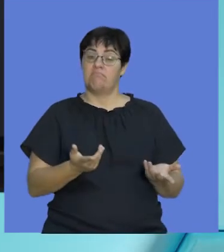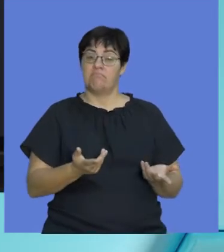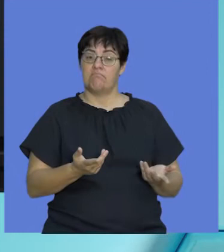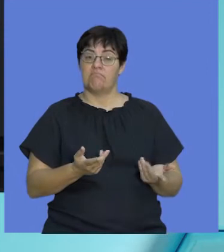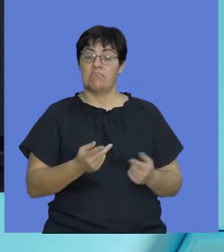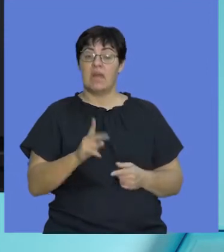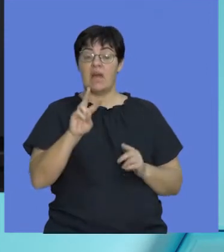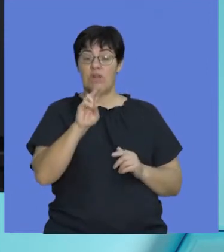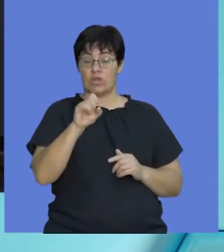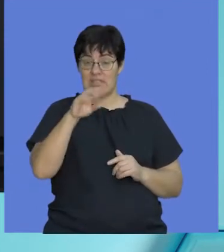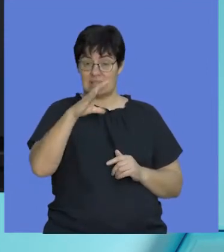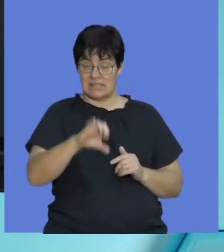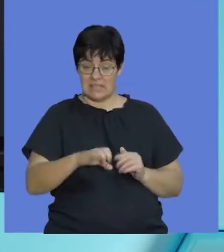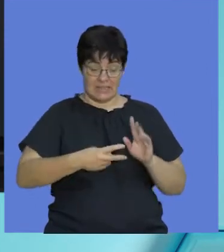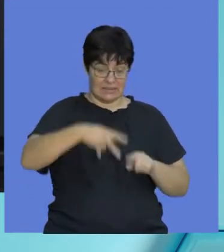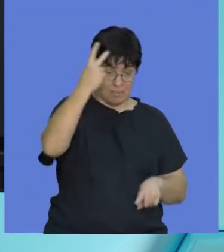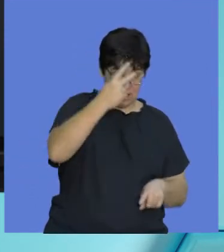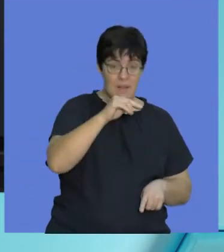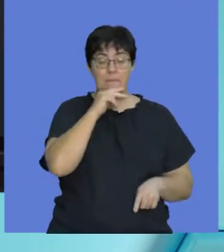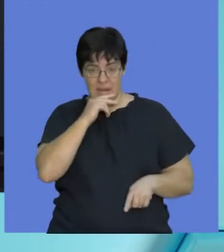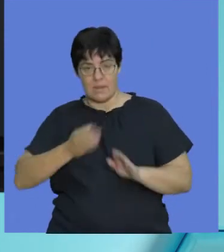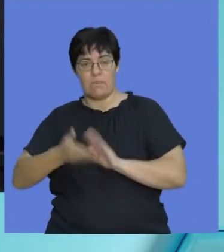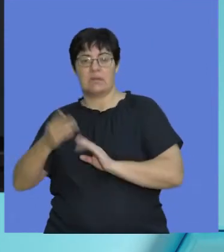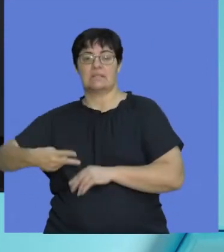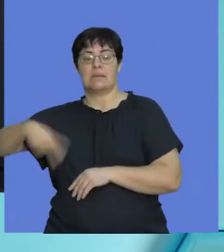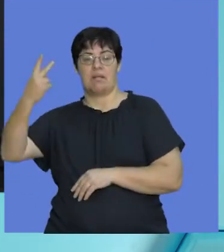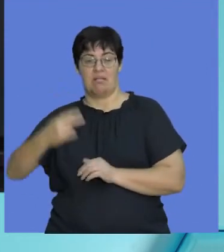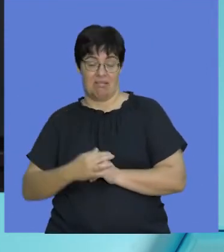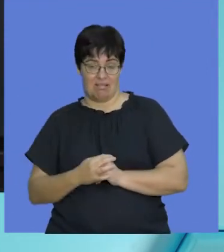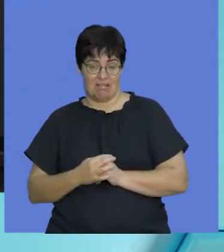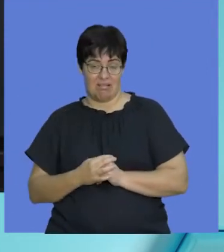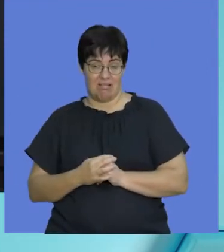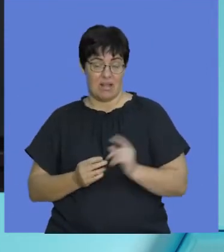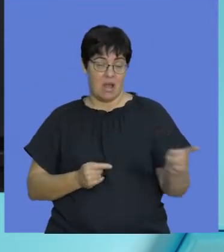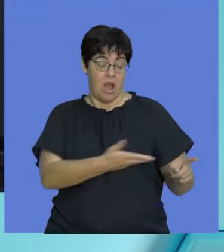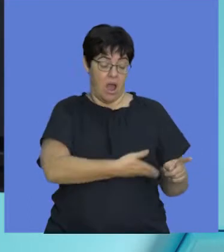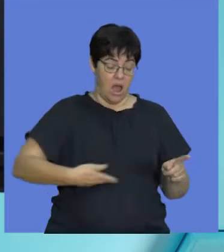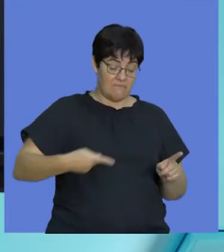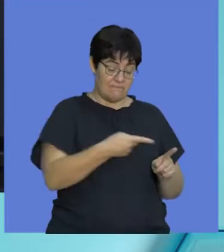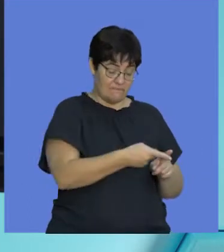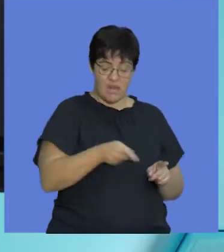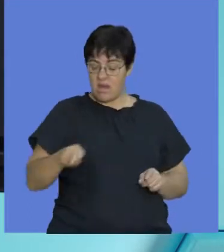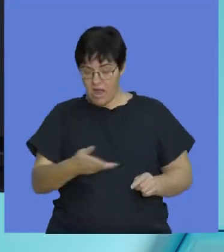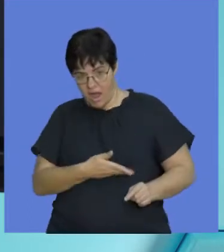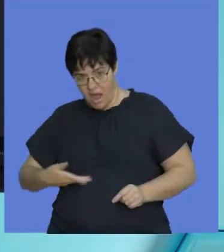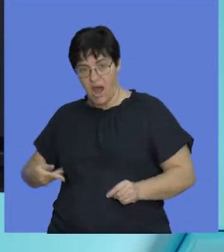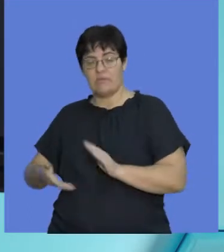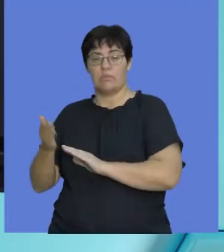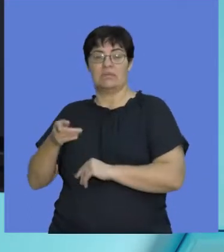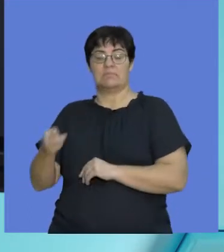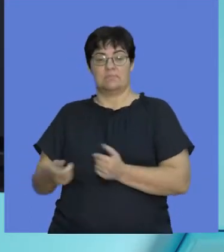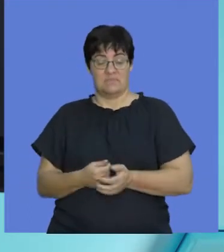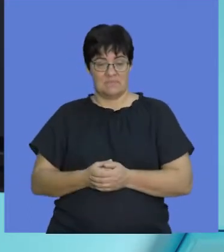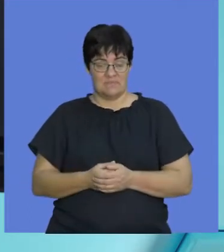words, if I double the velocity, I double the momentum. If I halve the velocity, I halve